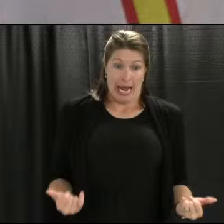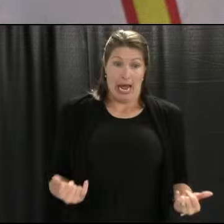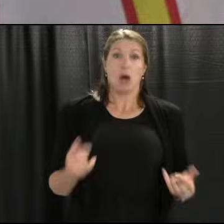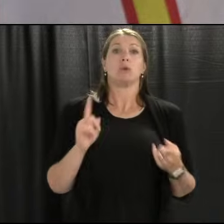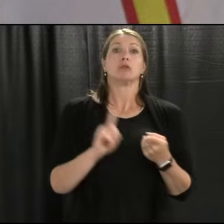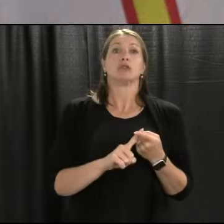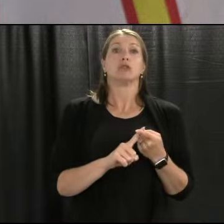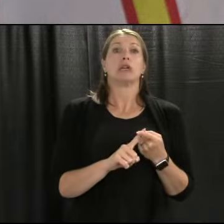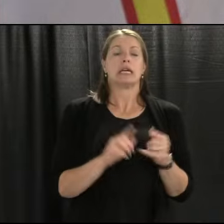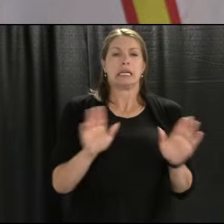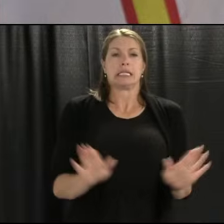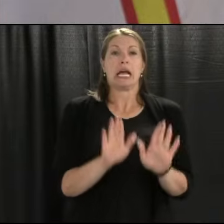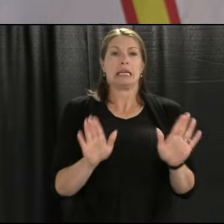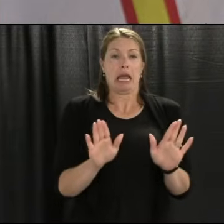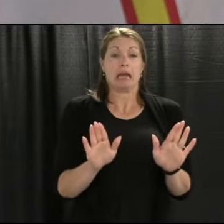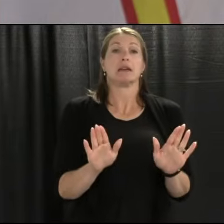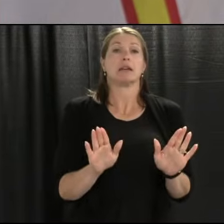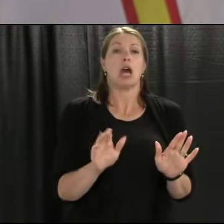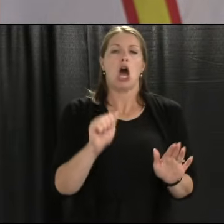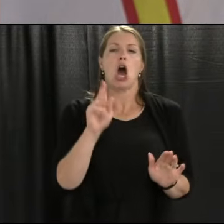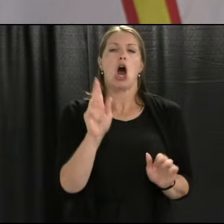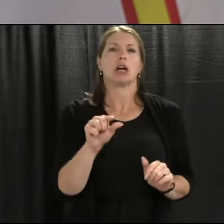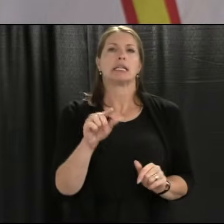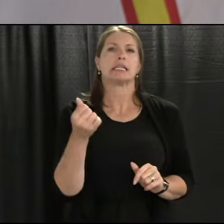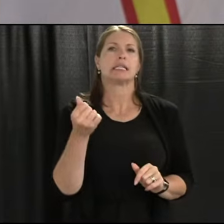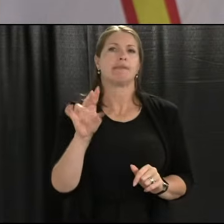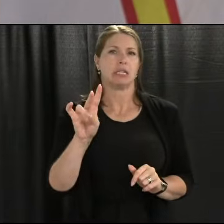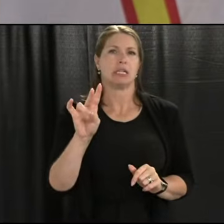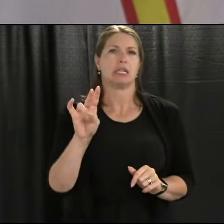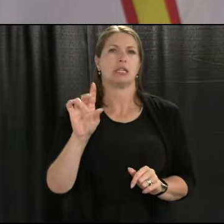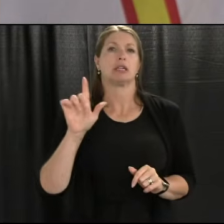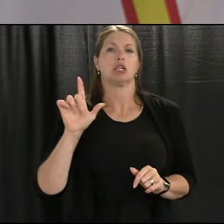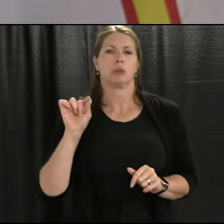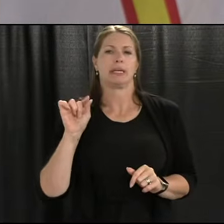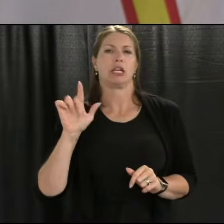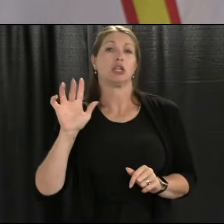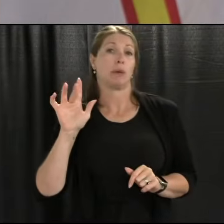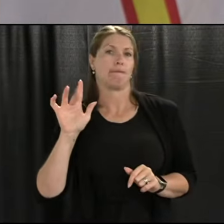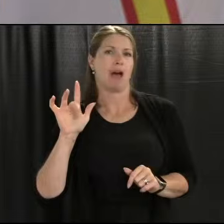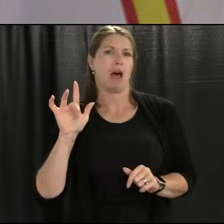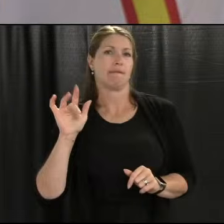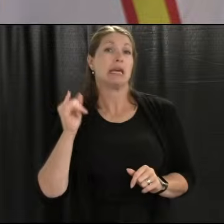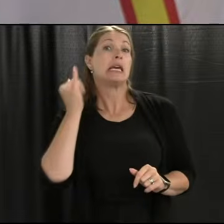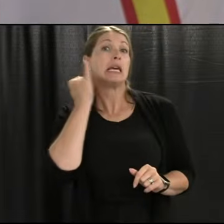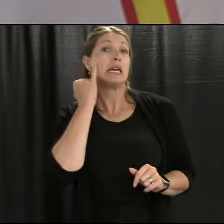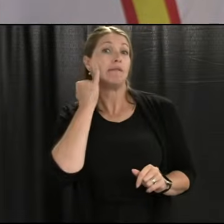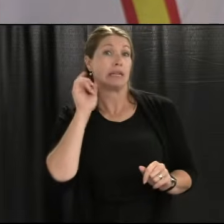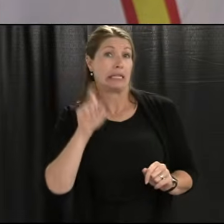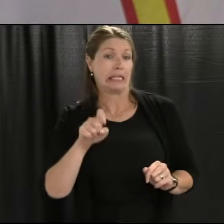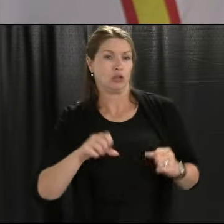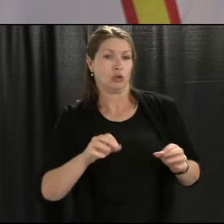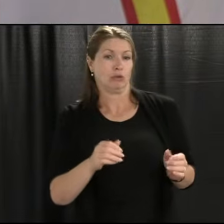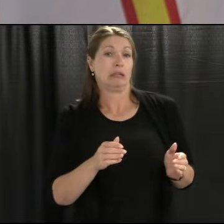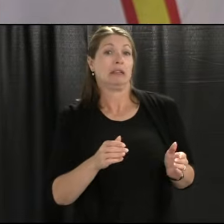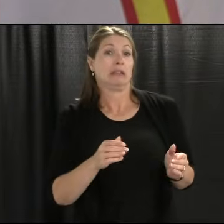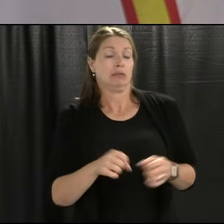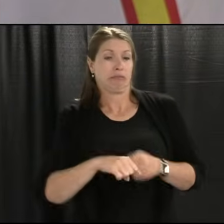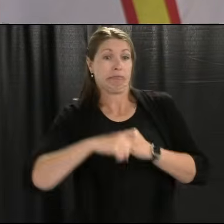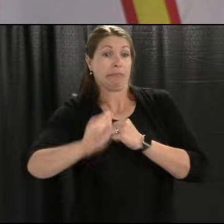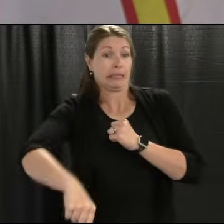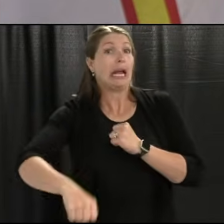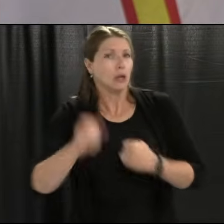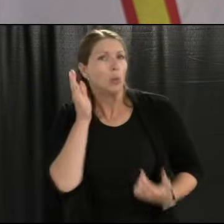we will review that decision before that time, and if necessary we will extend it. And of course the fire index can change day by